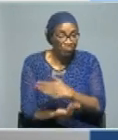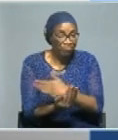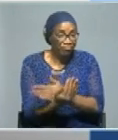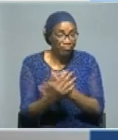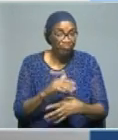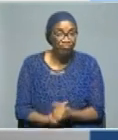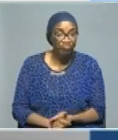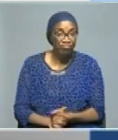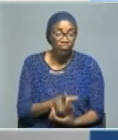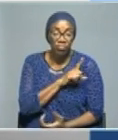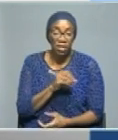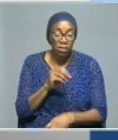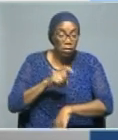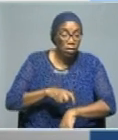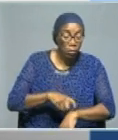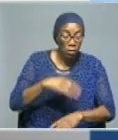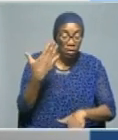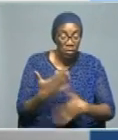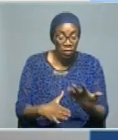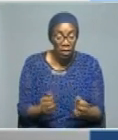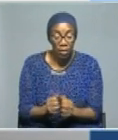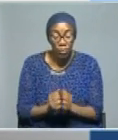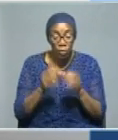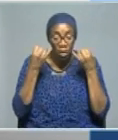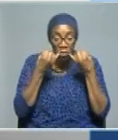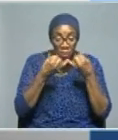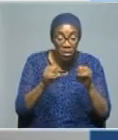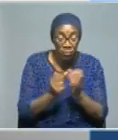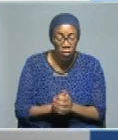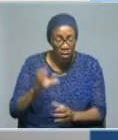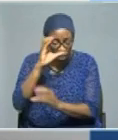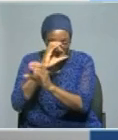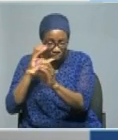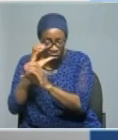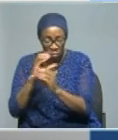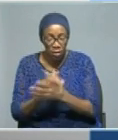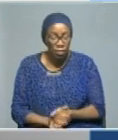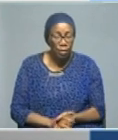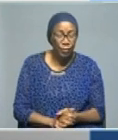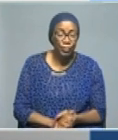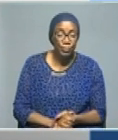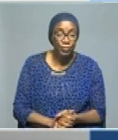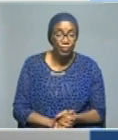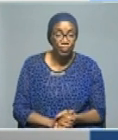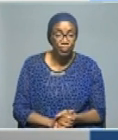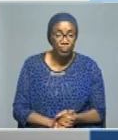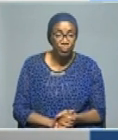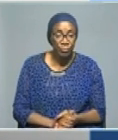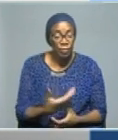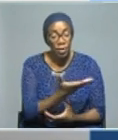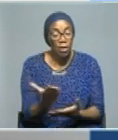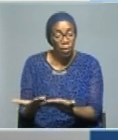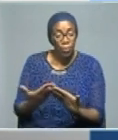end into a brief press conference, where all medias are invited to ask questions regarding